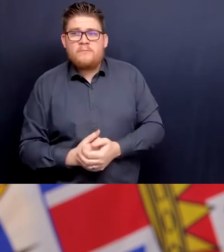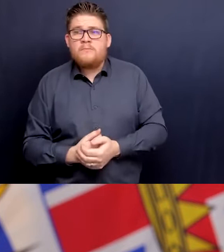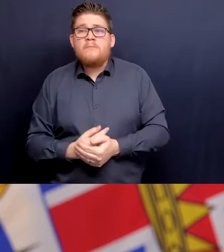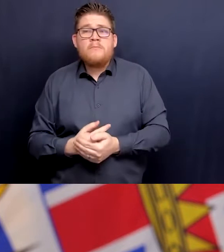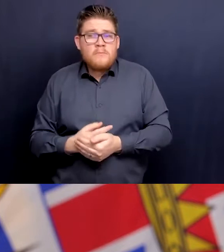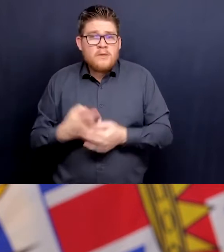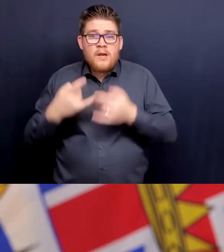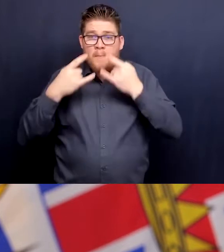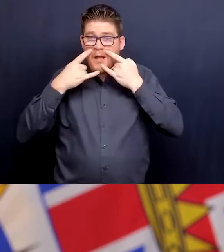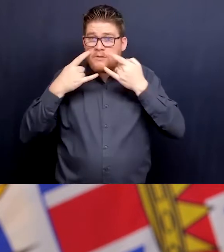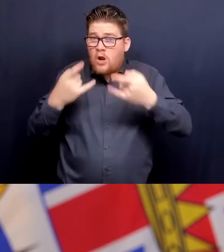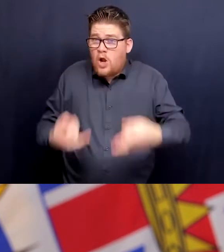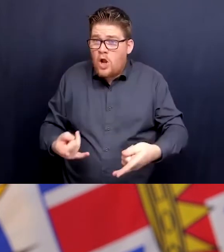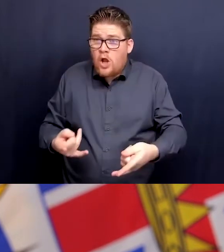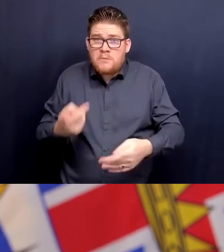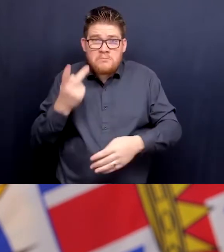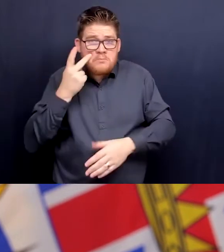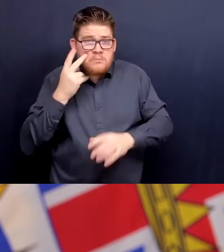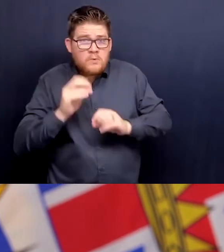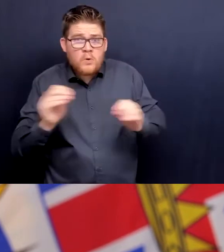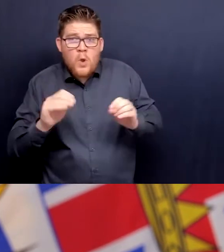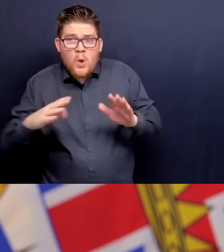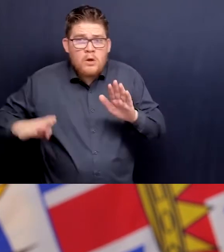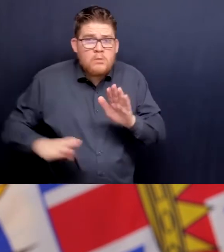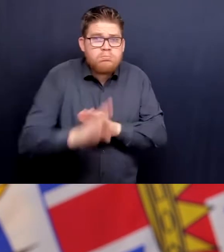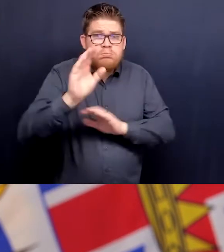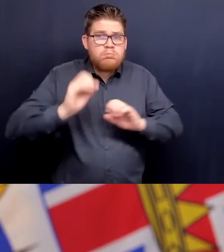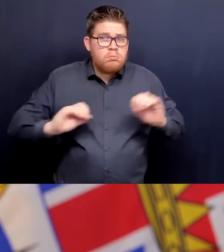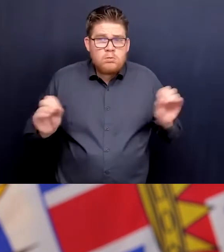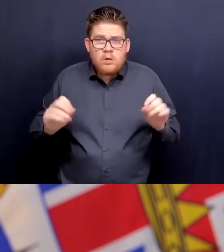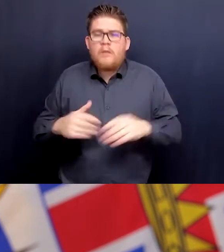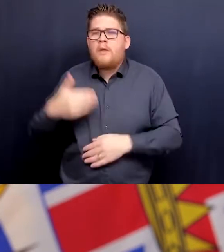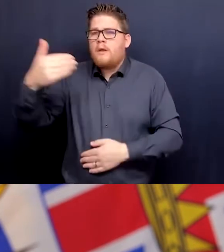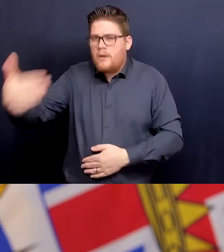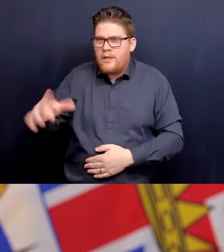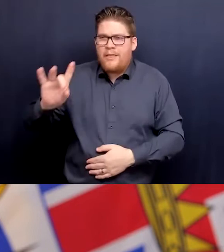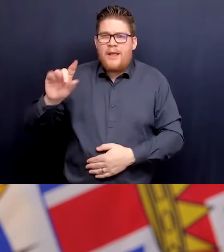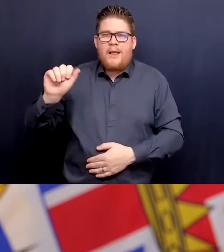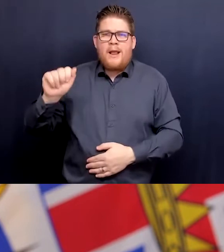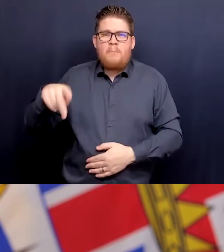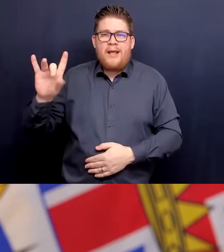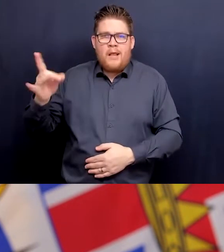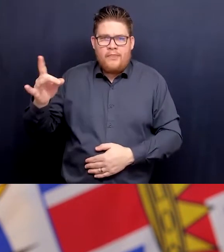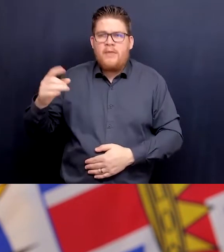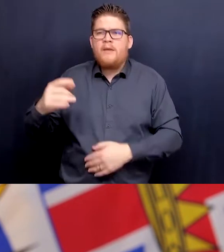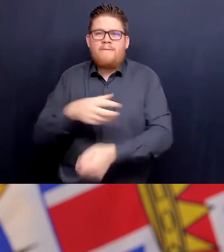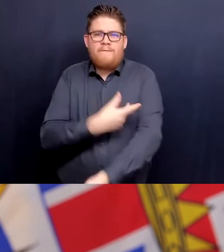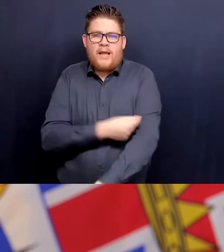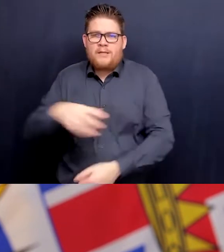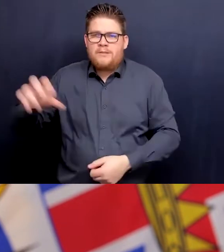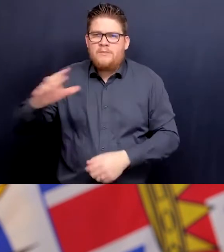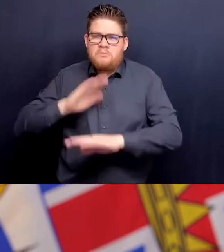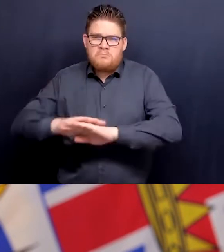we do this in a way that supports people who are feeling still very vulnerable at this point in time. Binder, do you have a